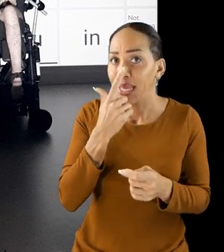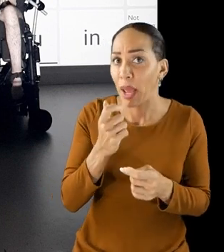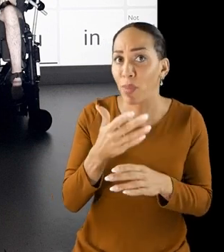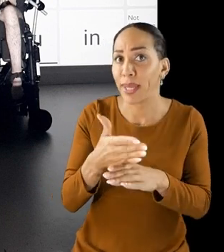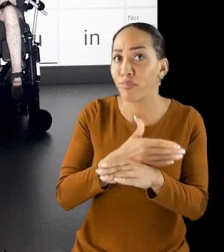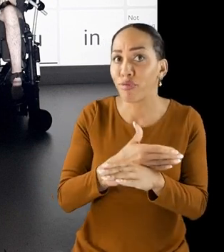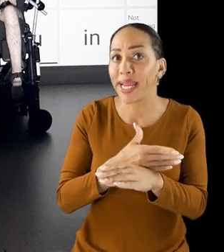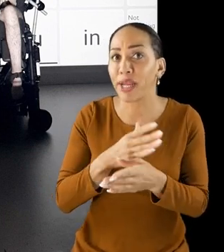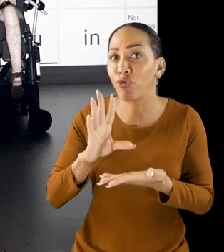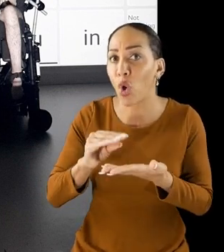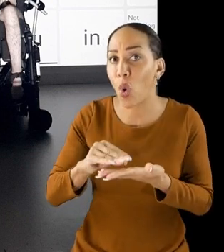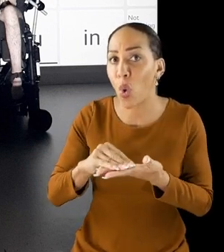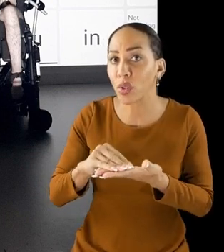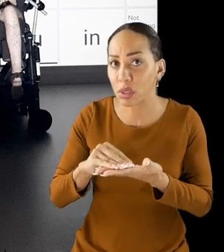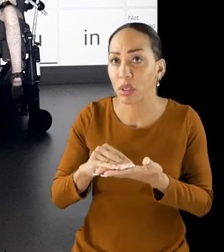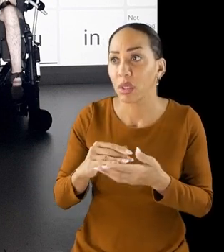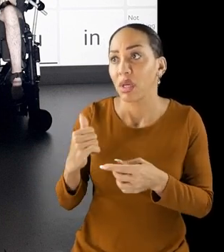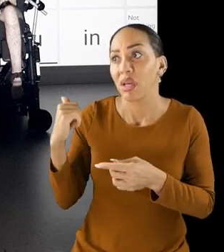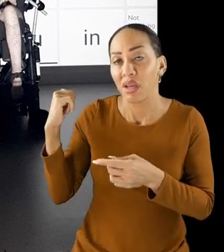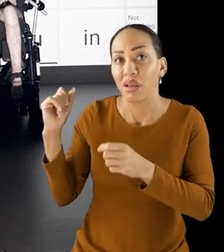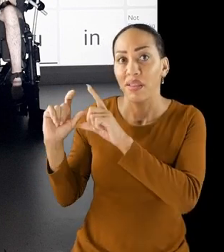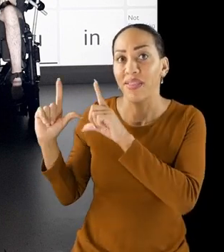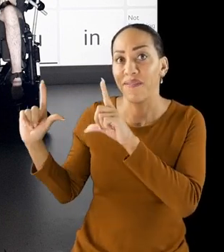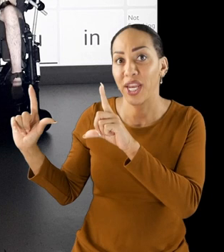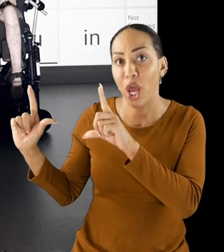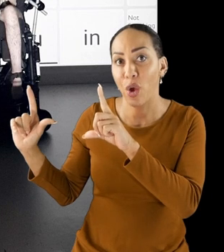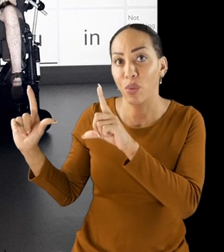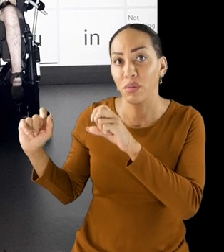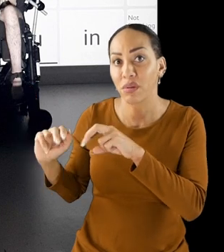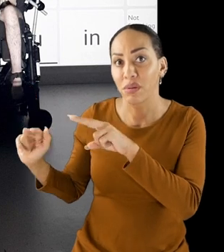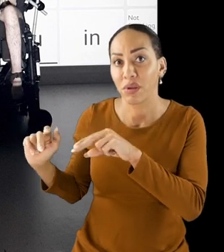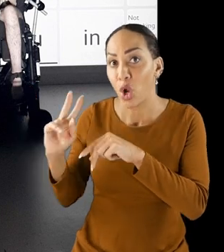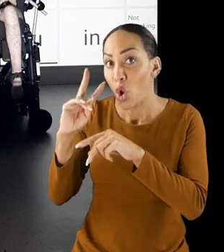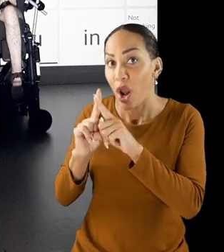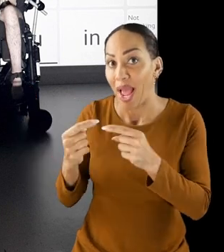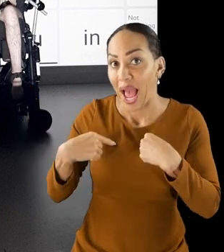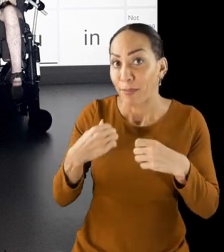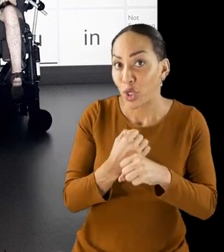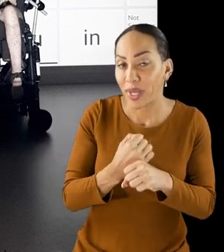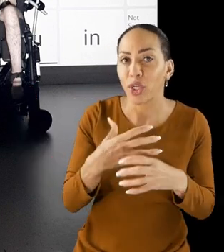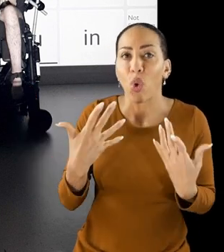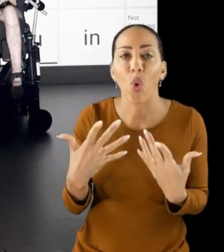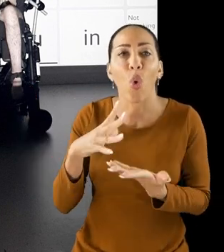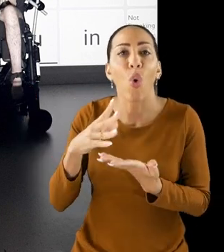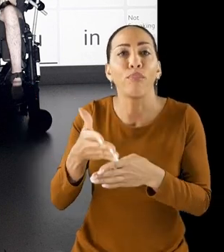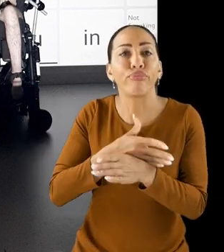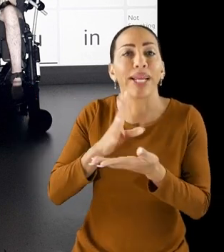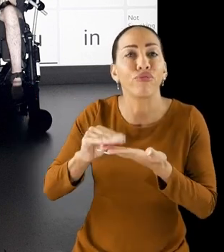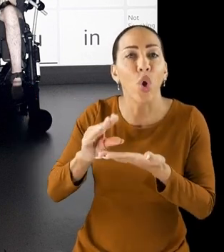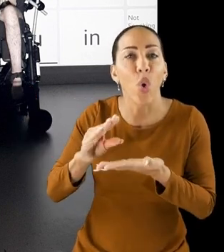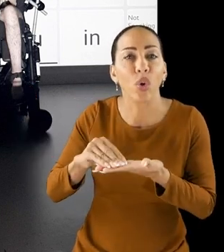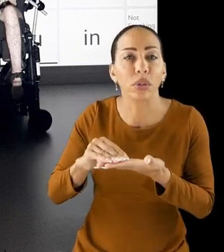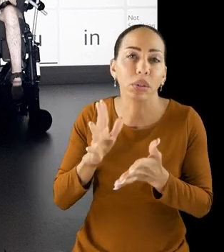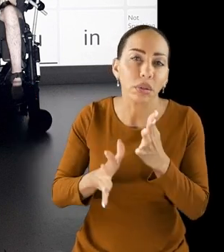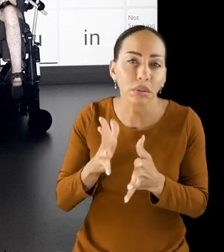it looks like I'm doing it, or do we stick with live and risk it going wrong? The next piece that I want to